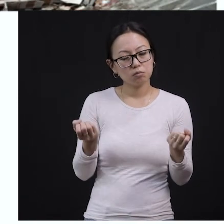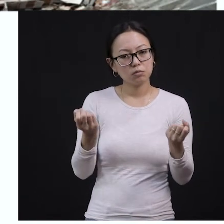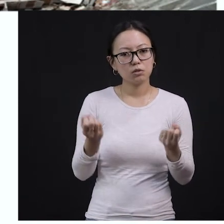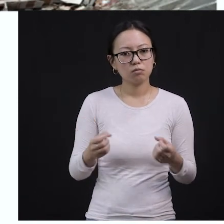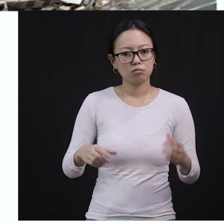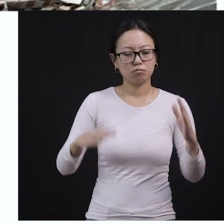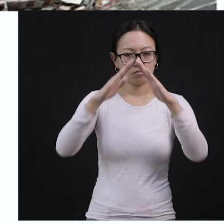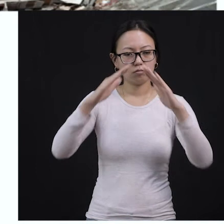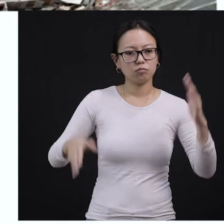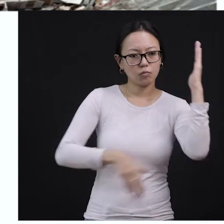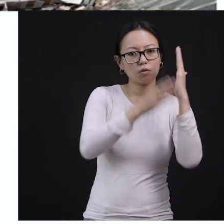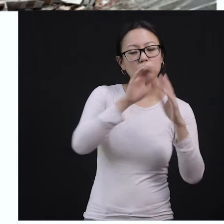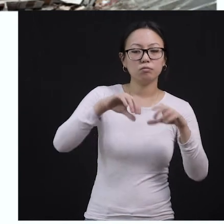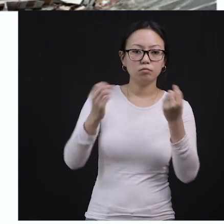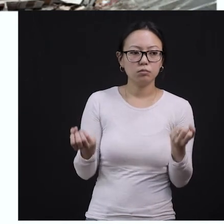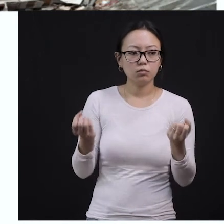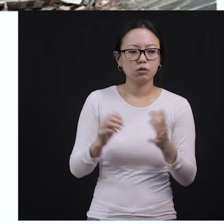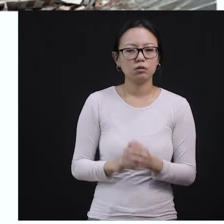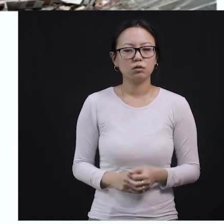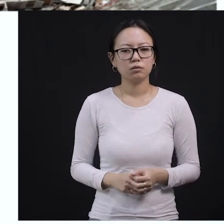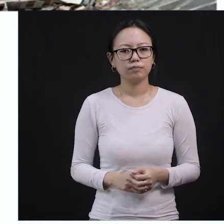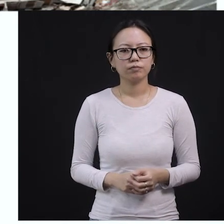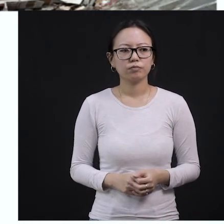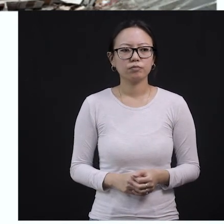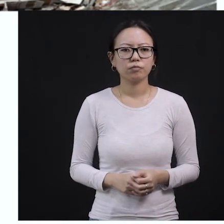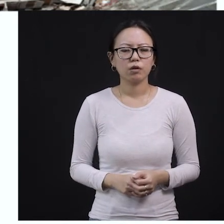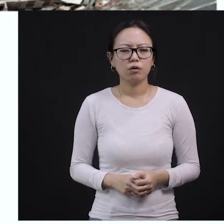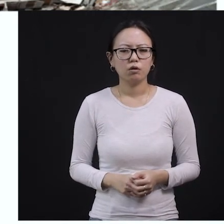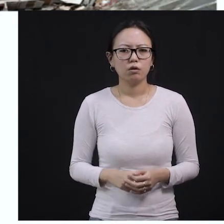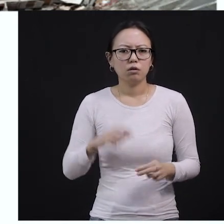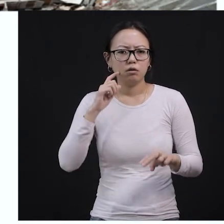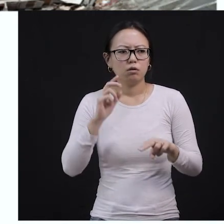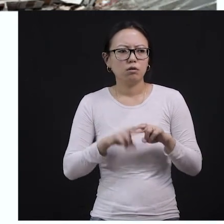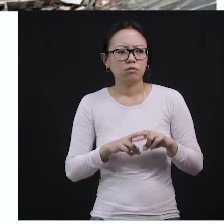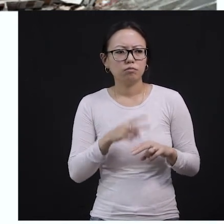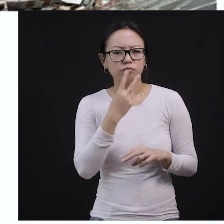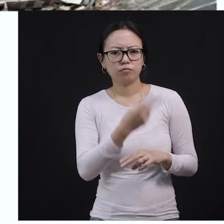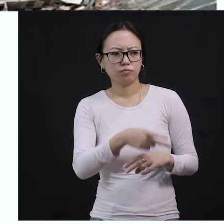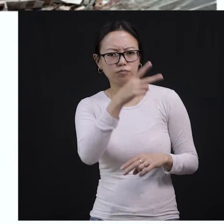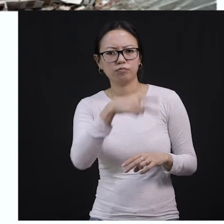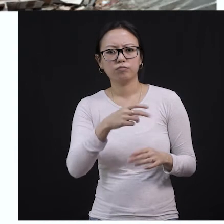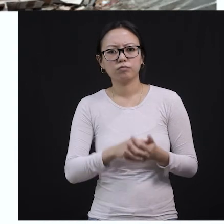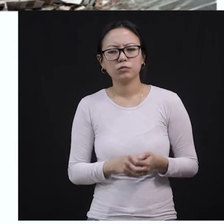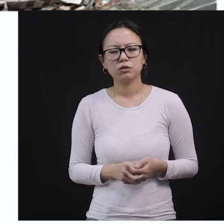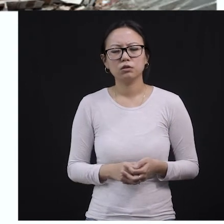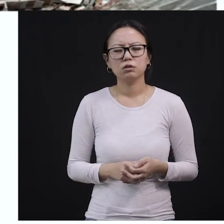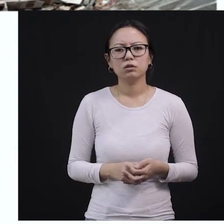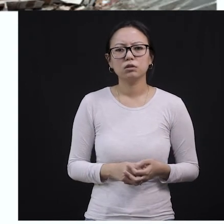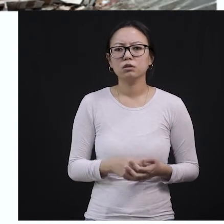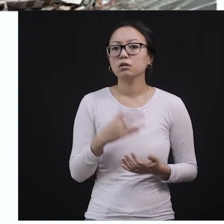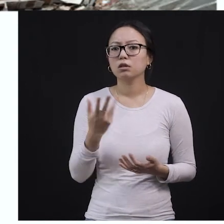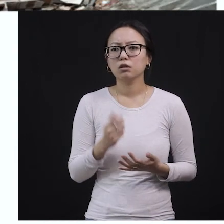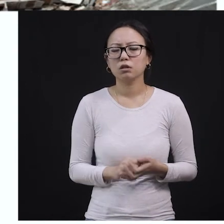infrastructural damages. Now, when we see all these effects of the disaster, what we can learn from this lesson is that we need